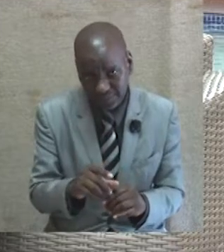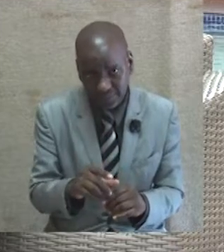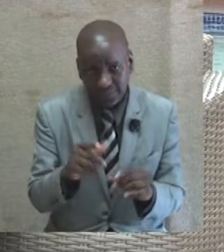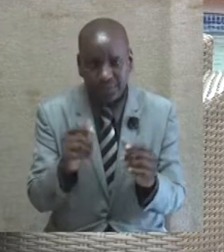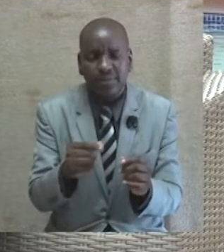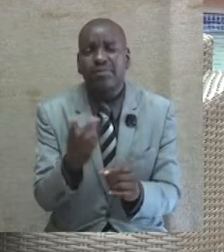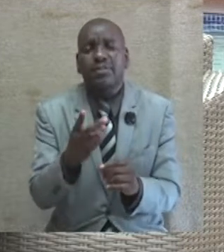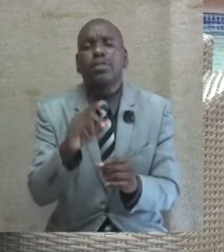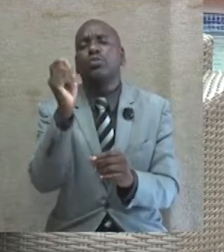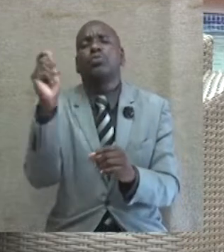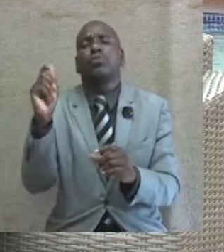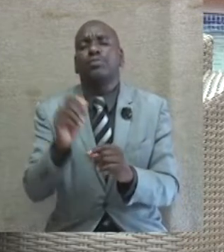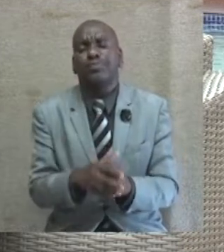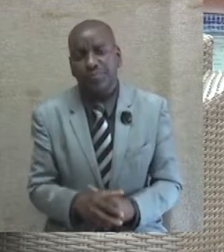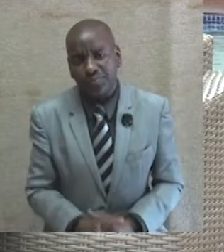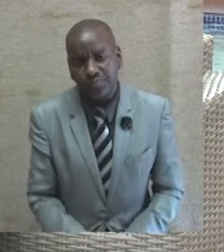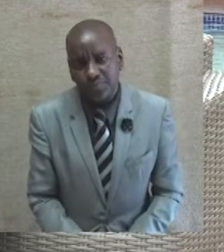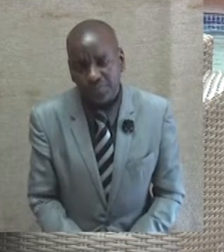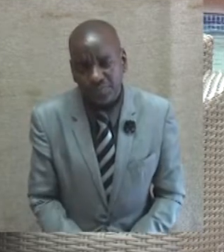process, Rujeko, what is it like in schools?